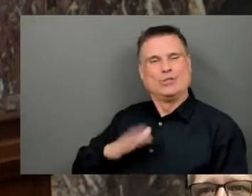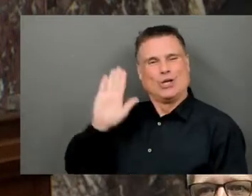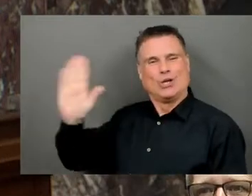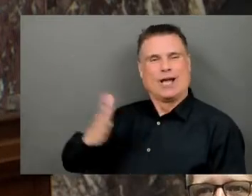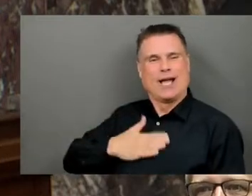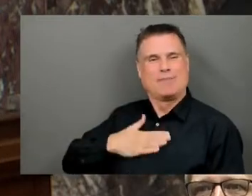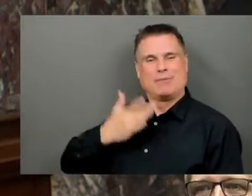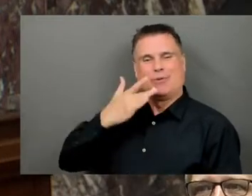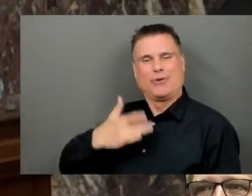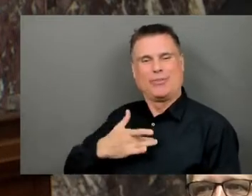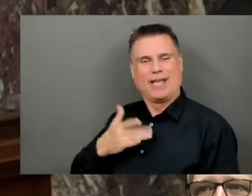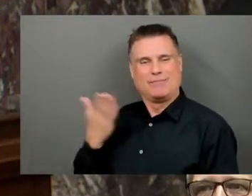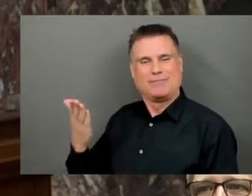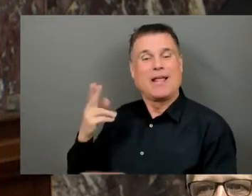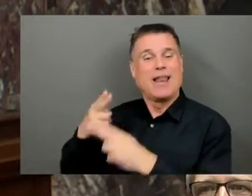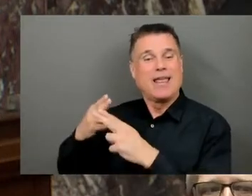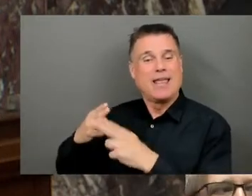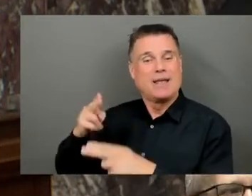Thank you very much.